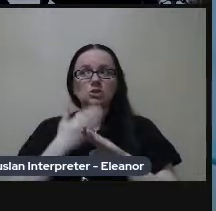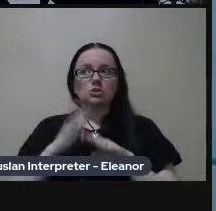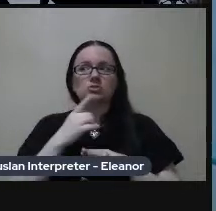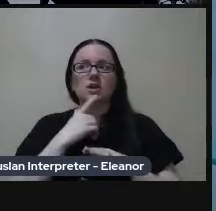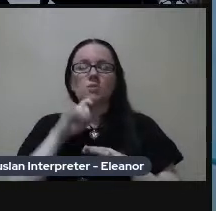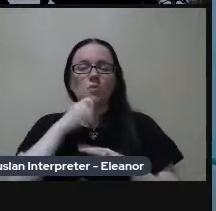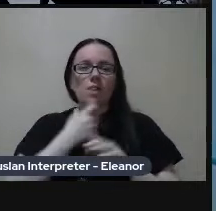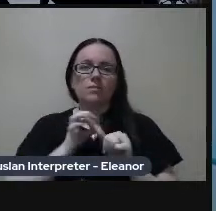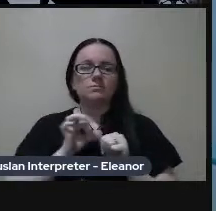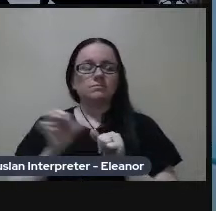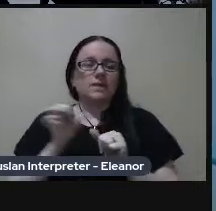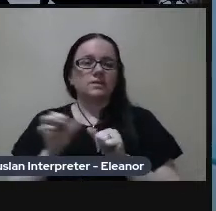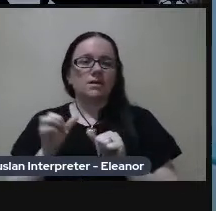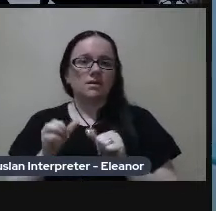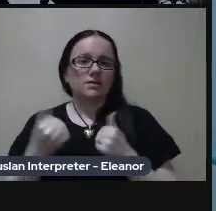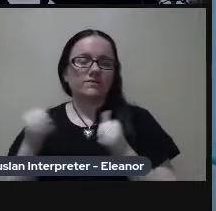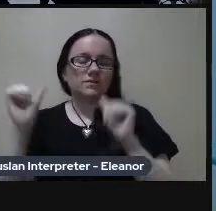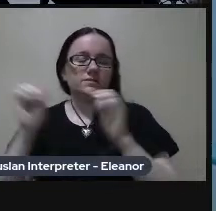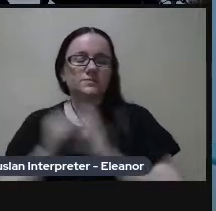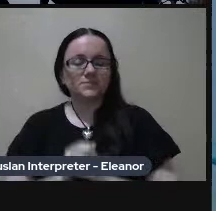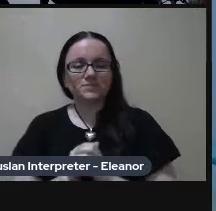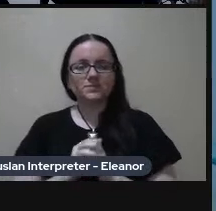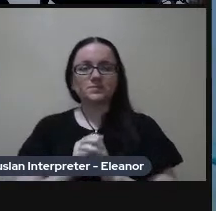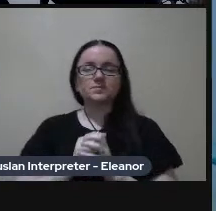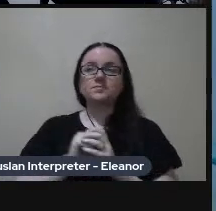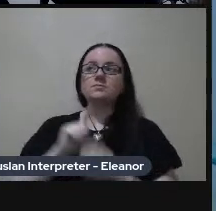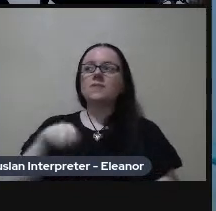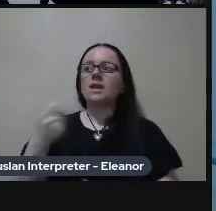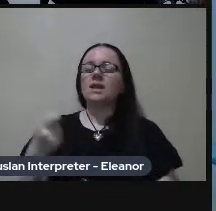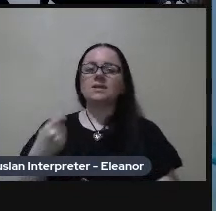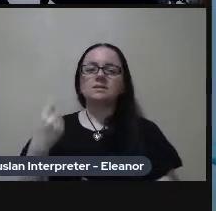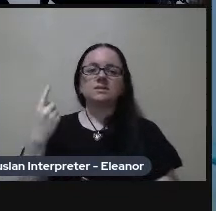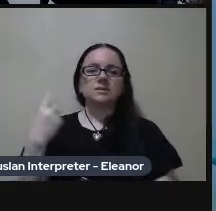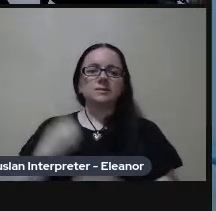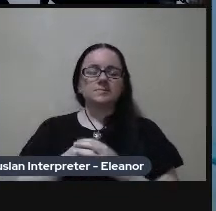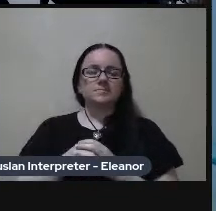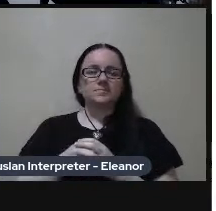on the emergency treatments. Could you go to the next slide, please, Nat?